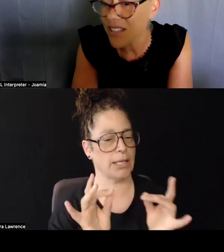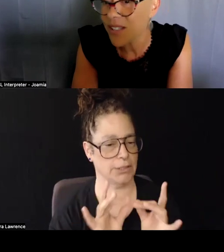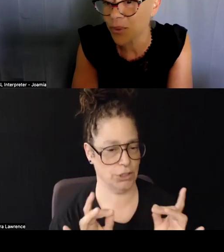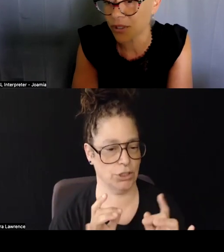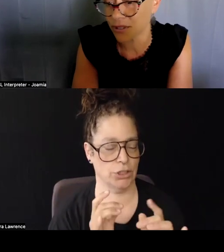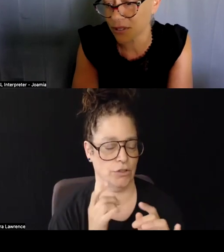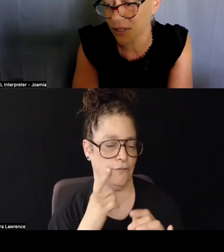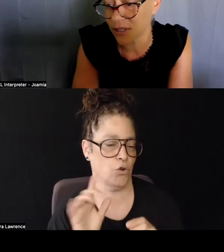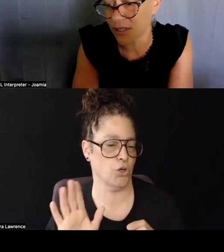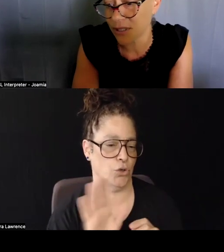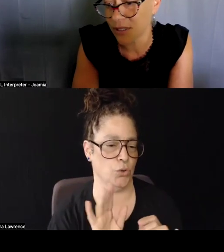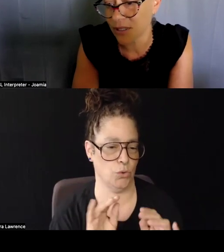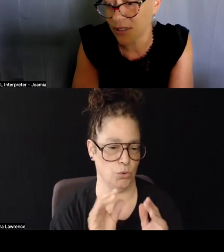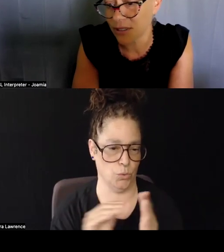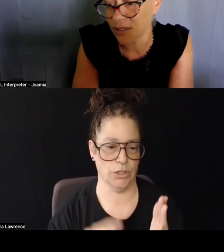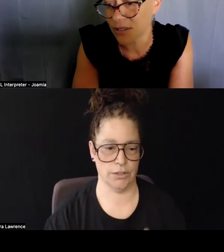So that is important